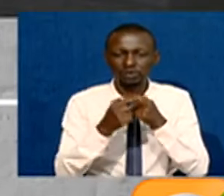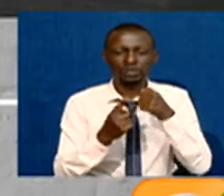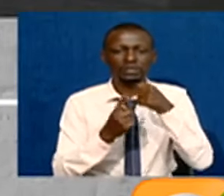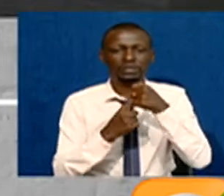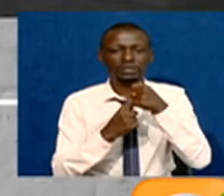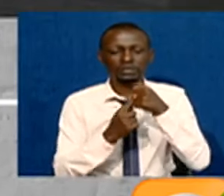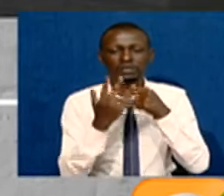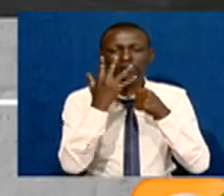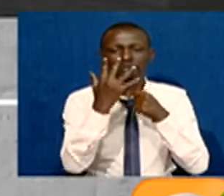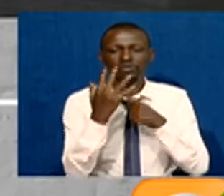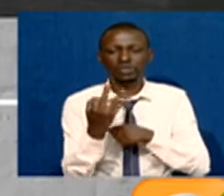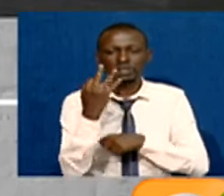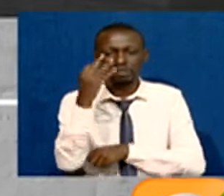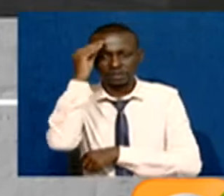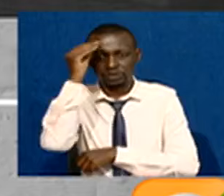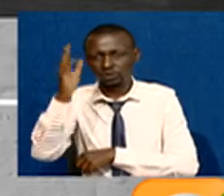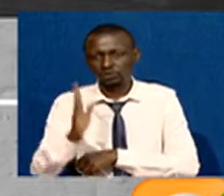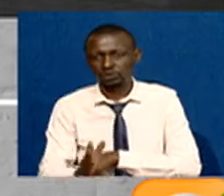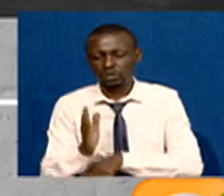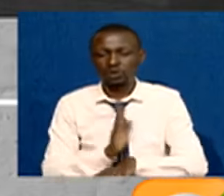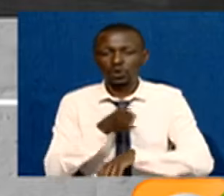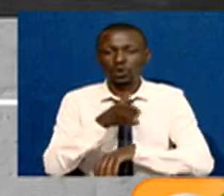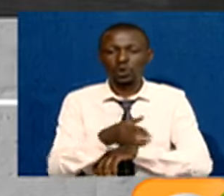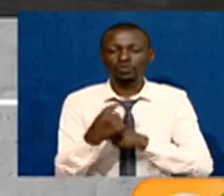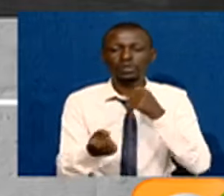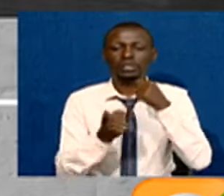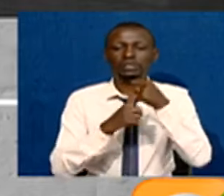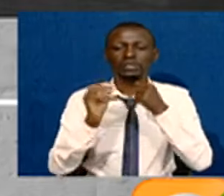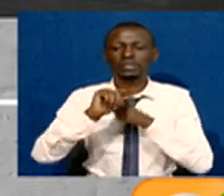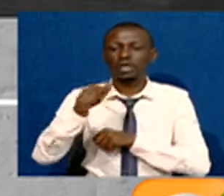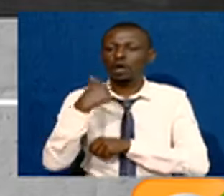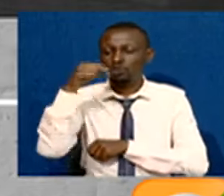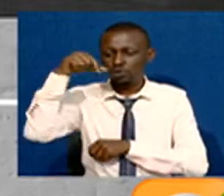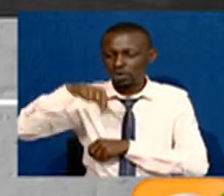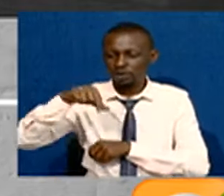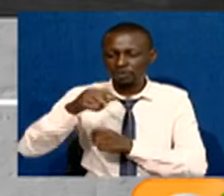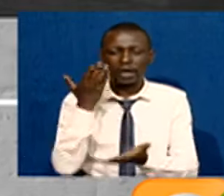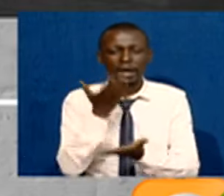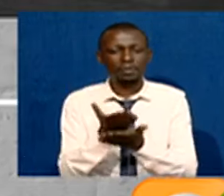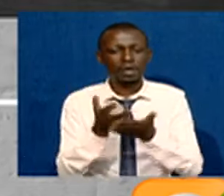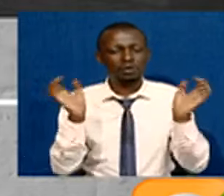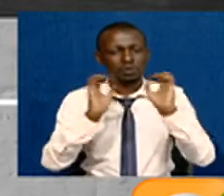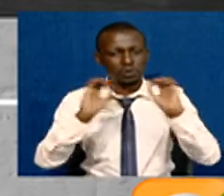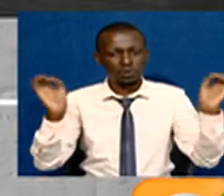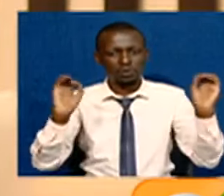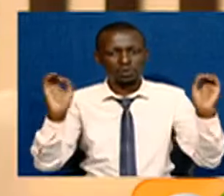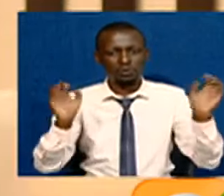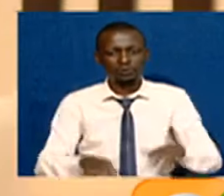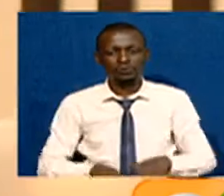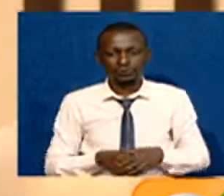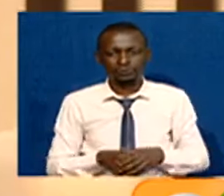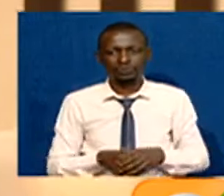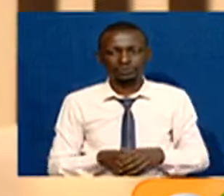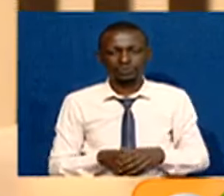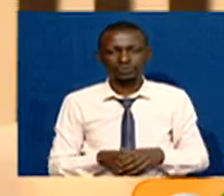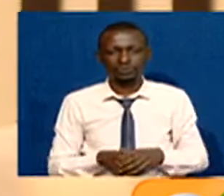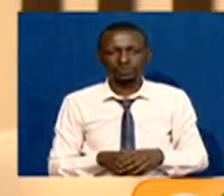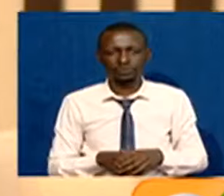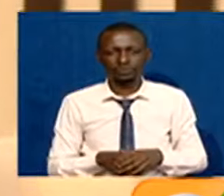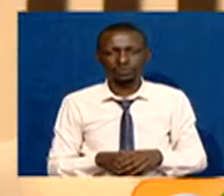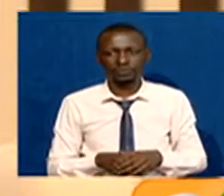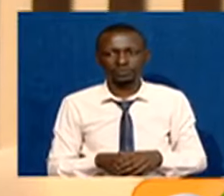19,653 students joining. Over 600,000 students who qualified didn't apply for placement through COOPS. Application to both